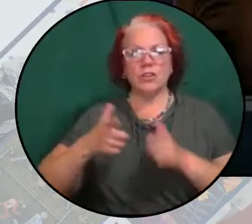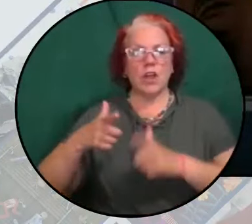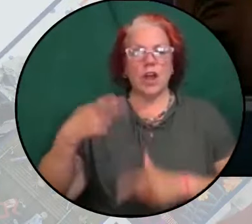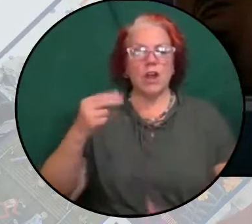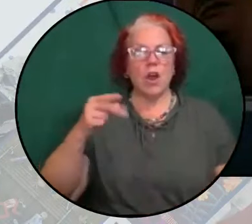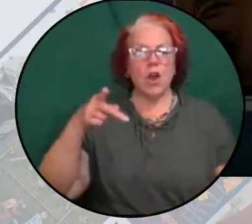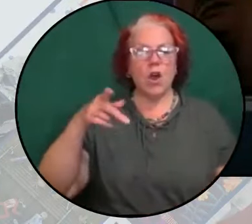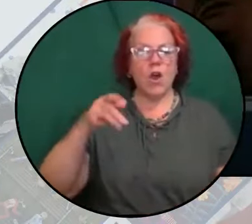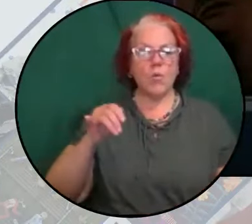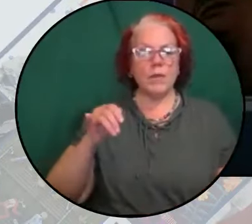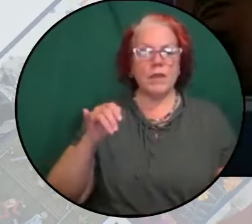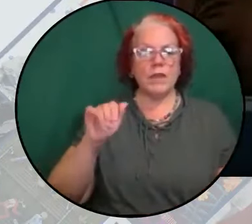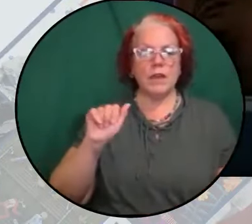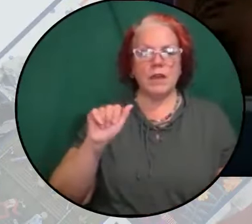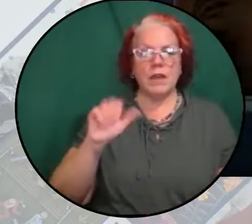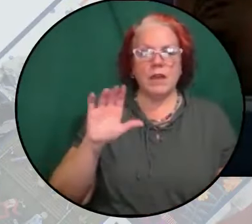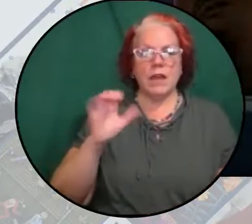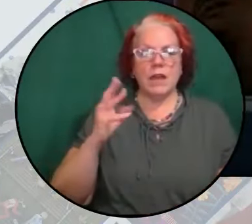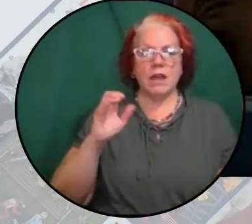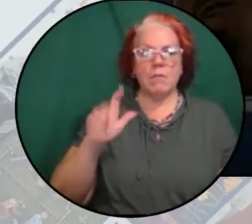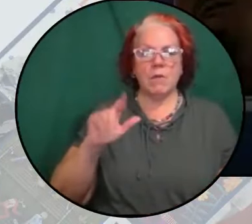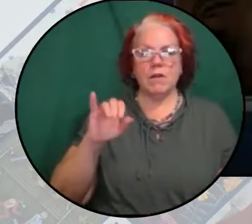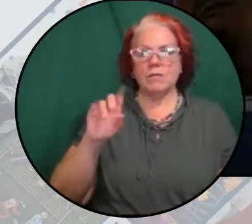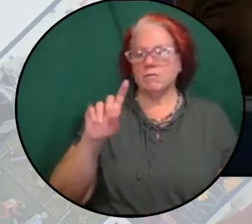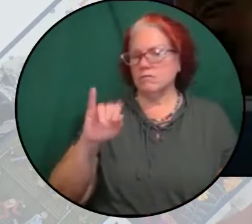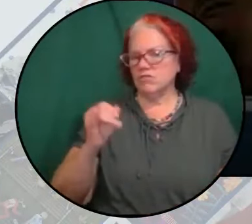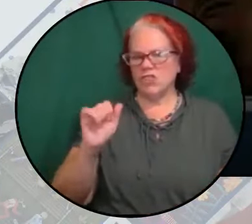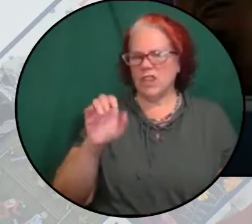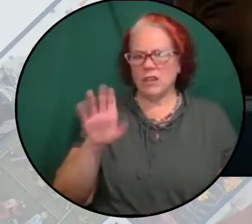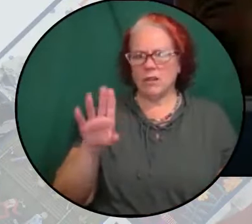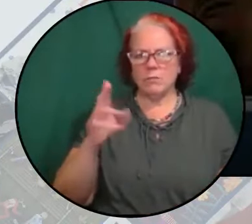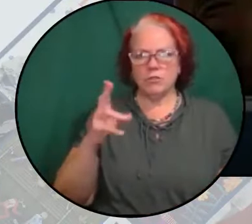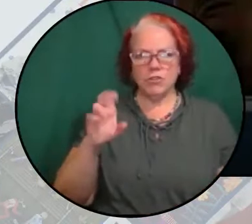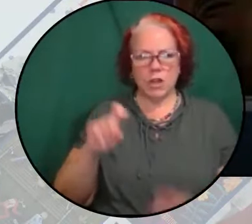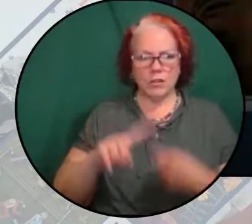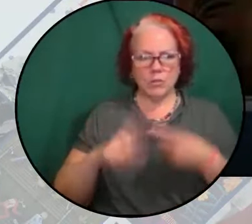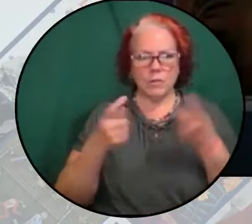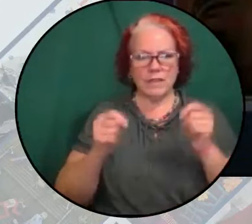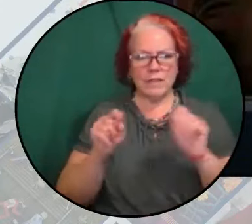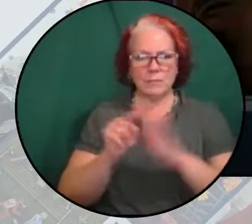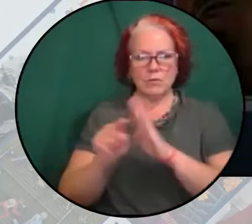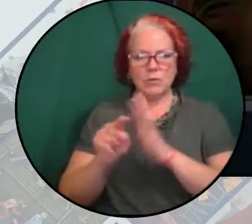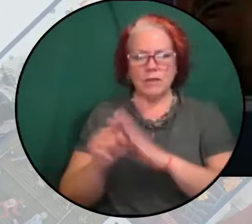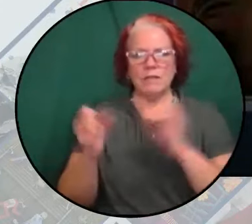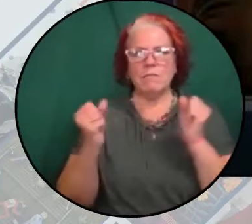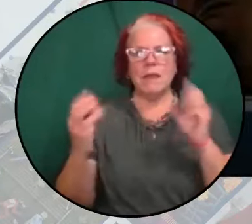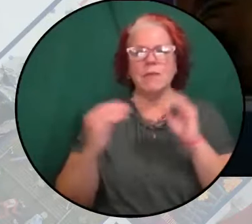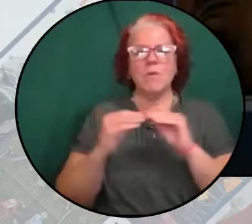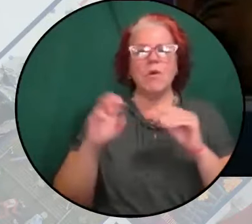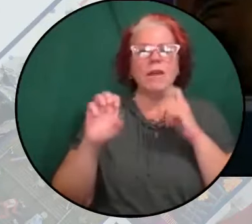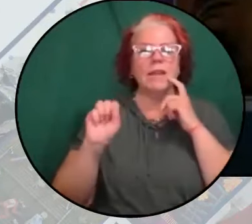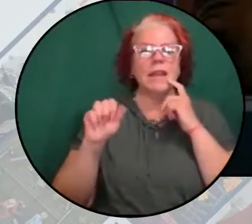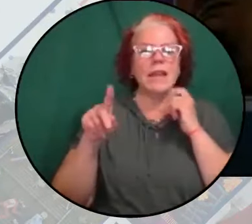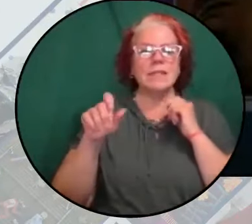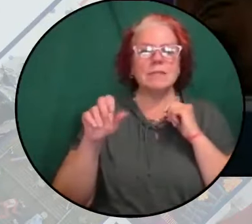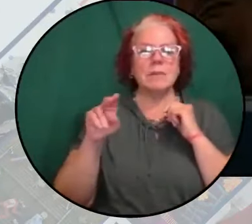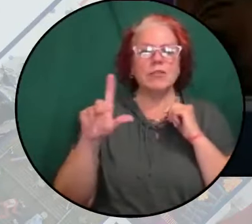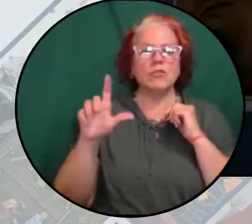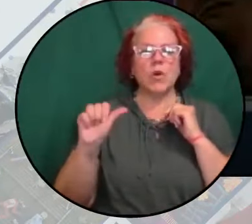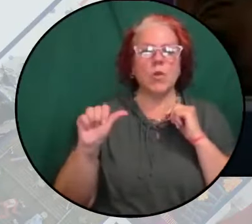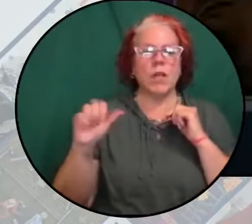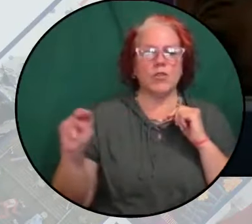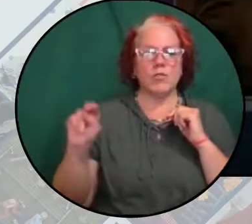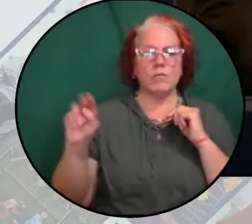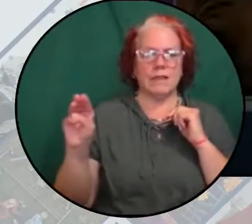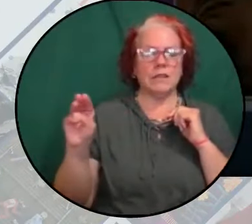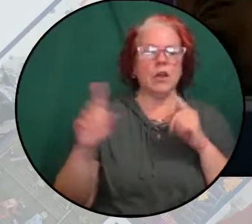and akamal odham Jacob John's with the intent to kill many more in Espanola New Mexico when Jacob was leading a group